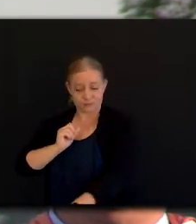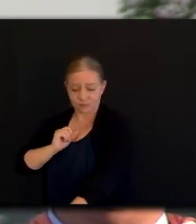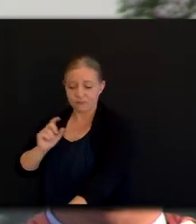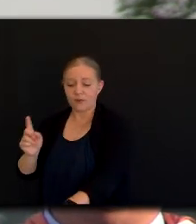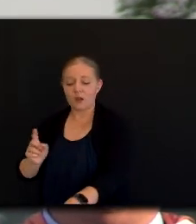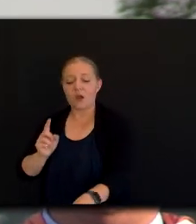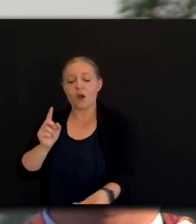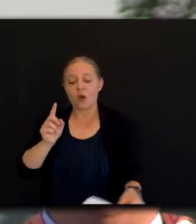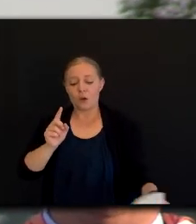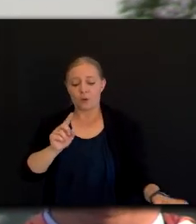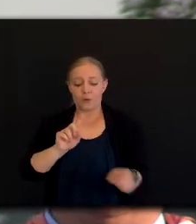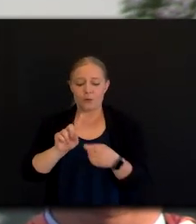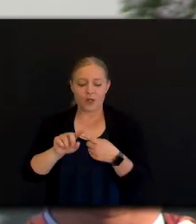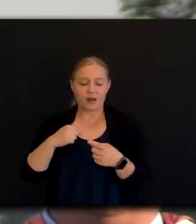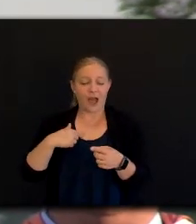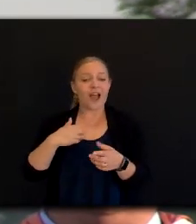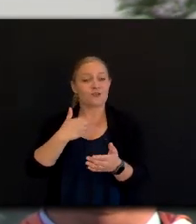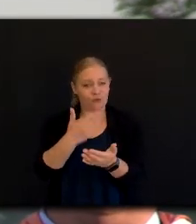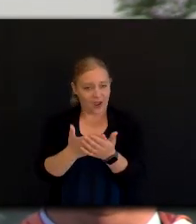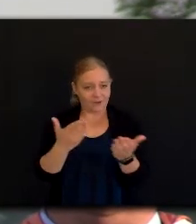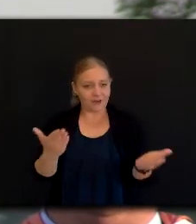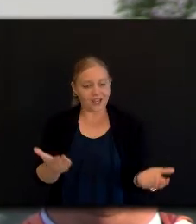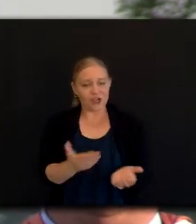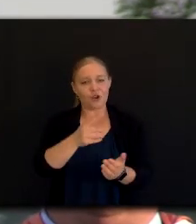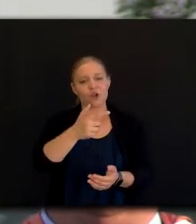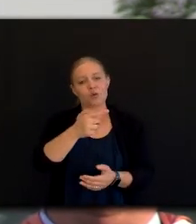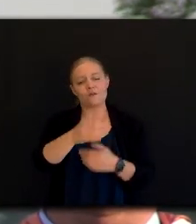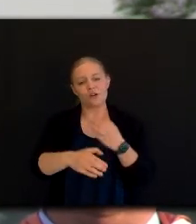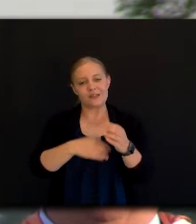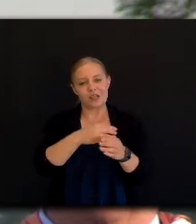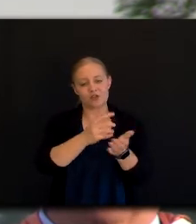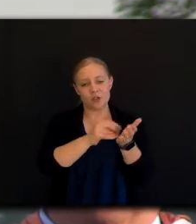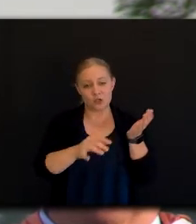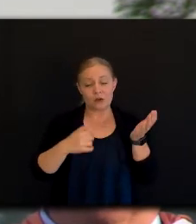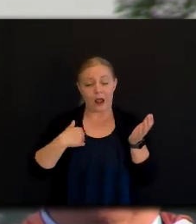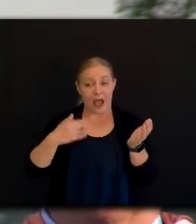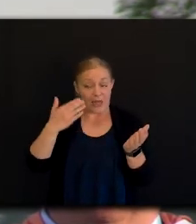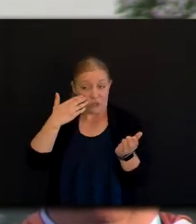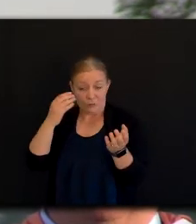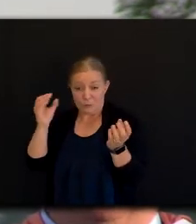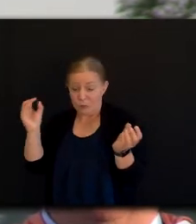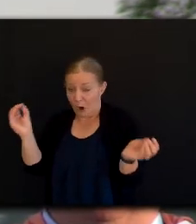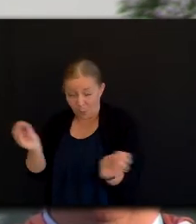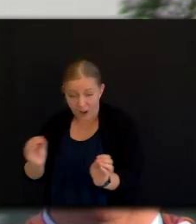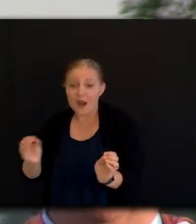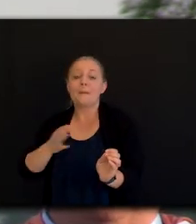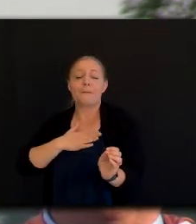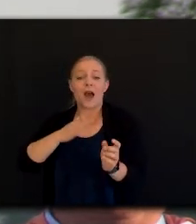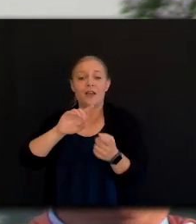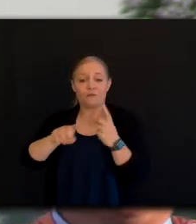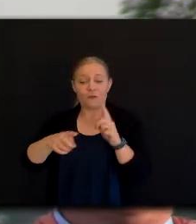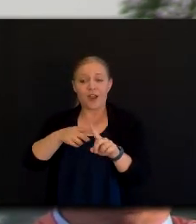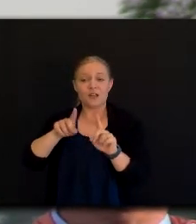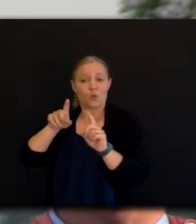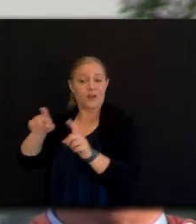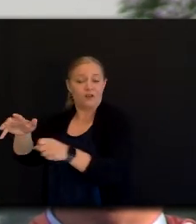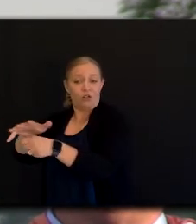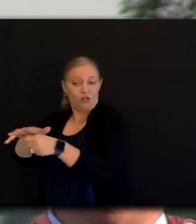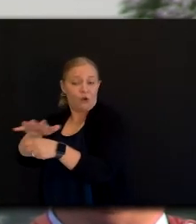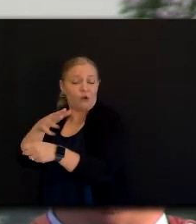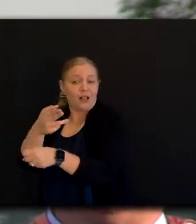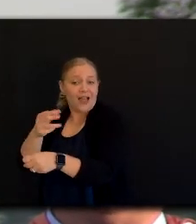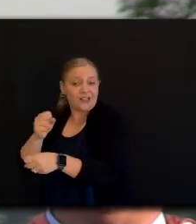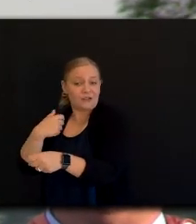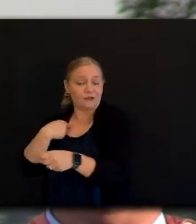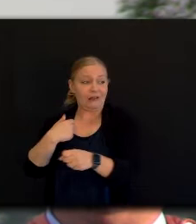came to this school as a 21st century student, I knew almost no one. All my friends had gone to my home high school and I was in